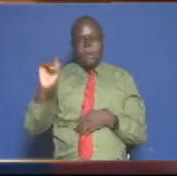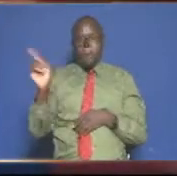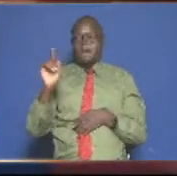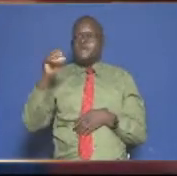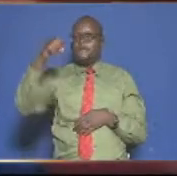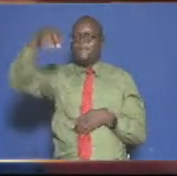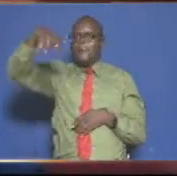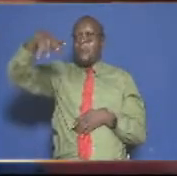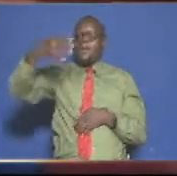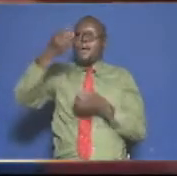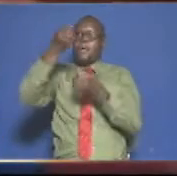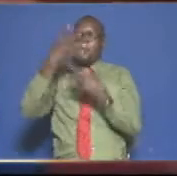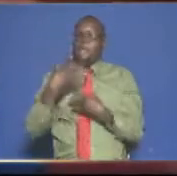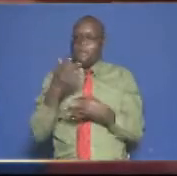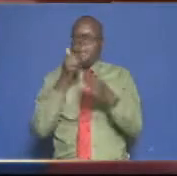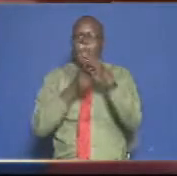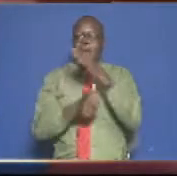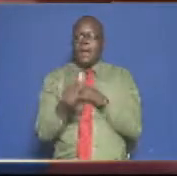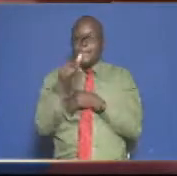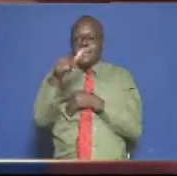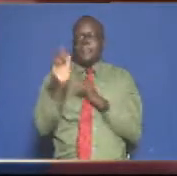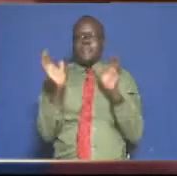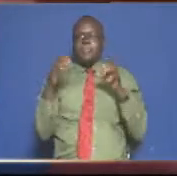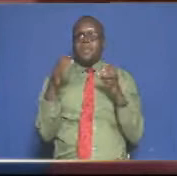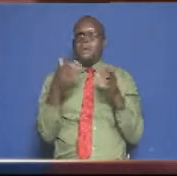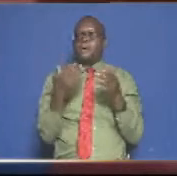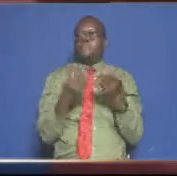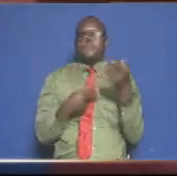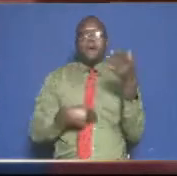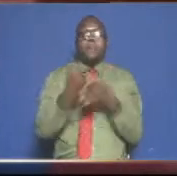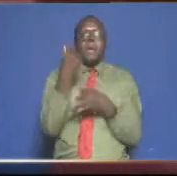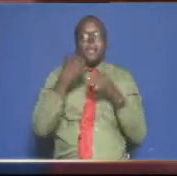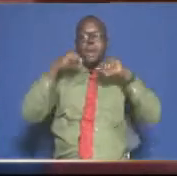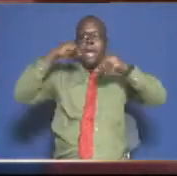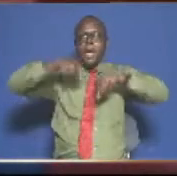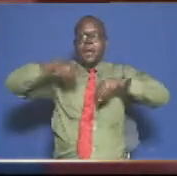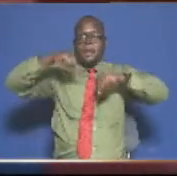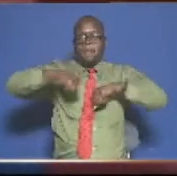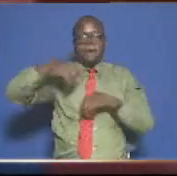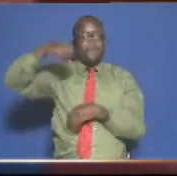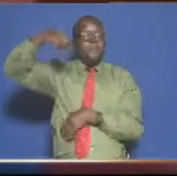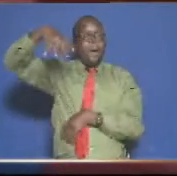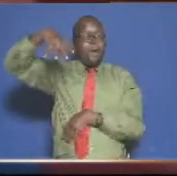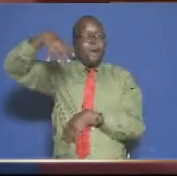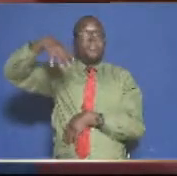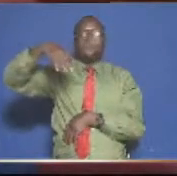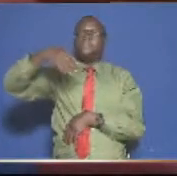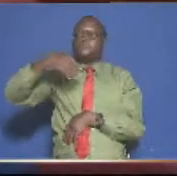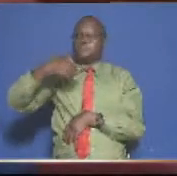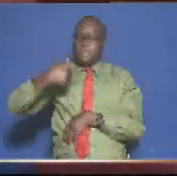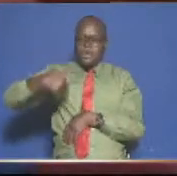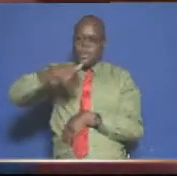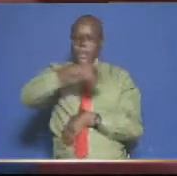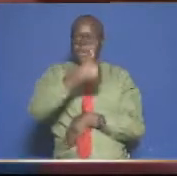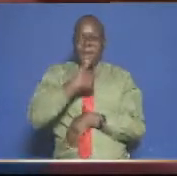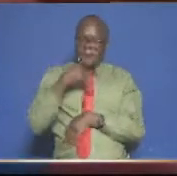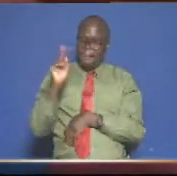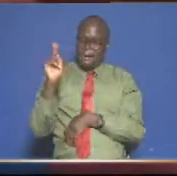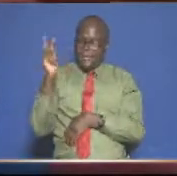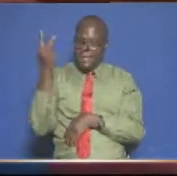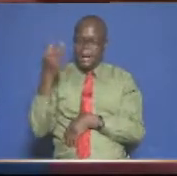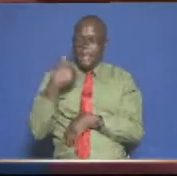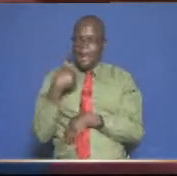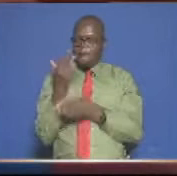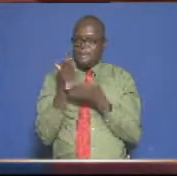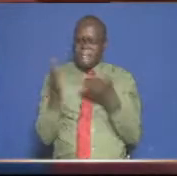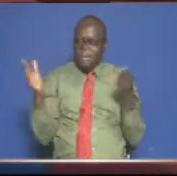tell me, under this power purchase agreement, that we have in this country, there is a